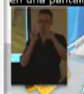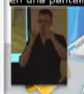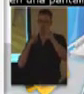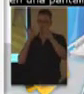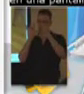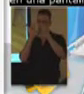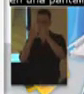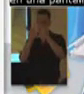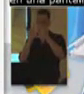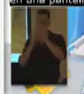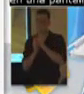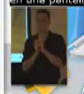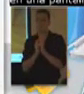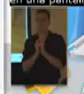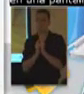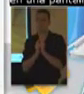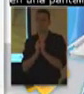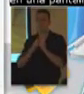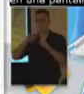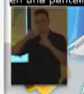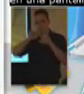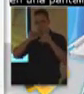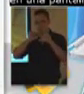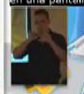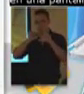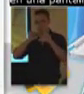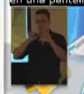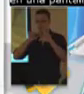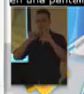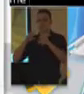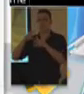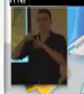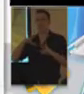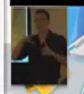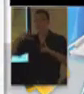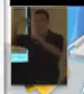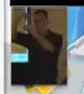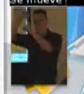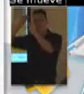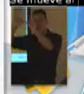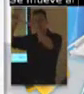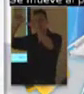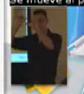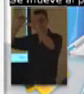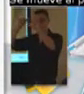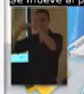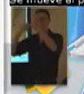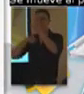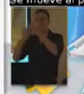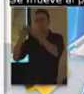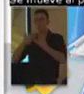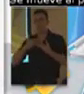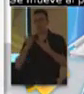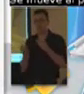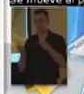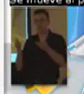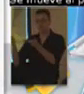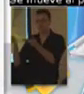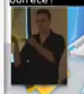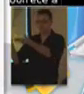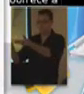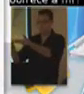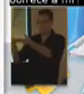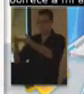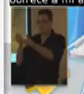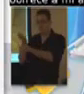1, for example, that I want, and it moves into the central module and it offers it